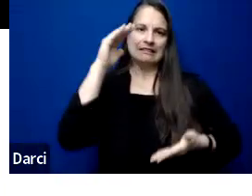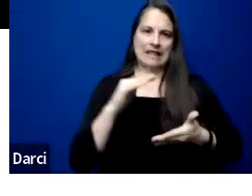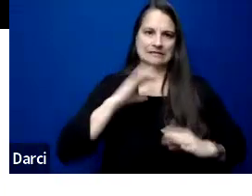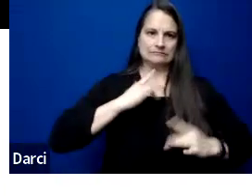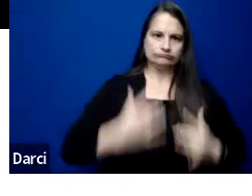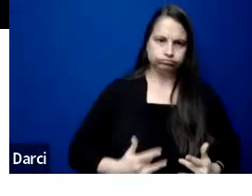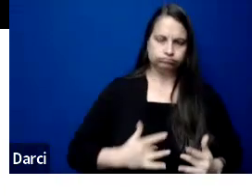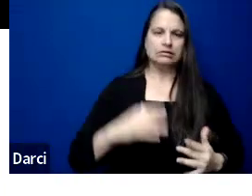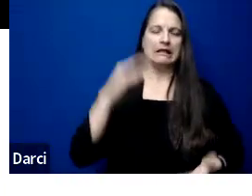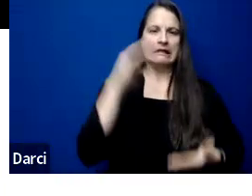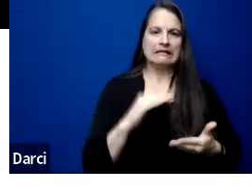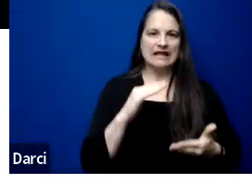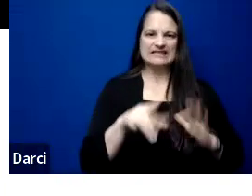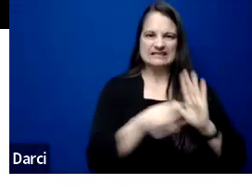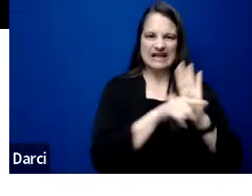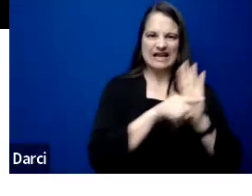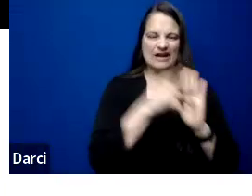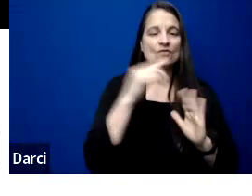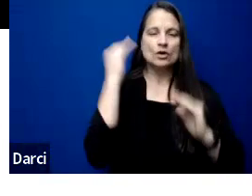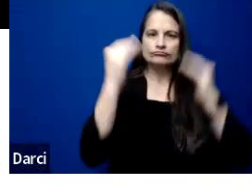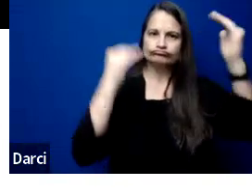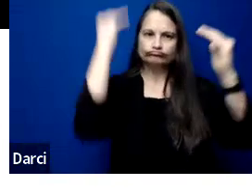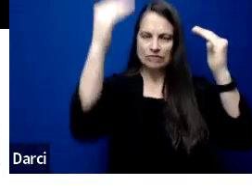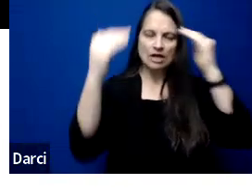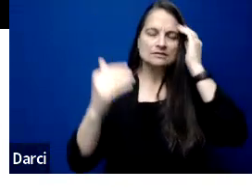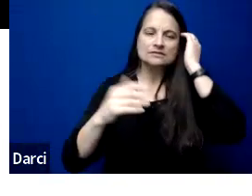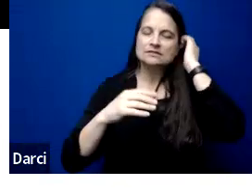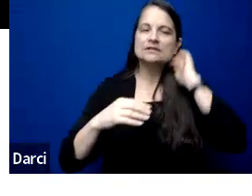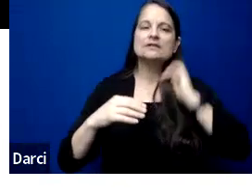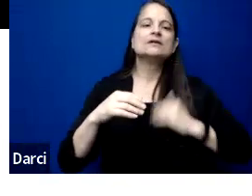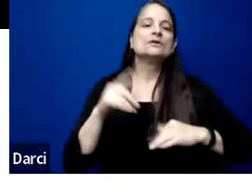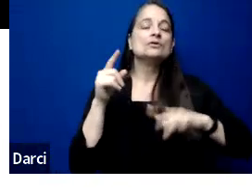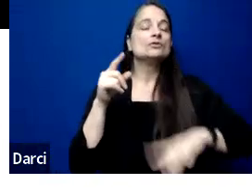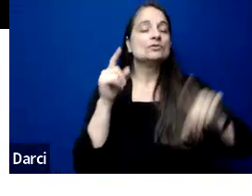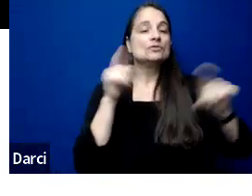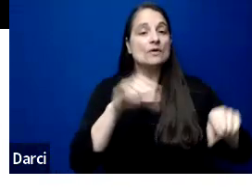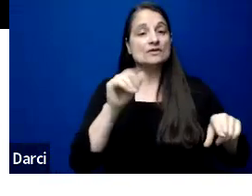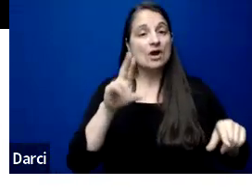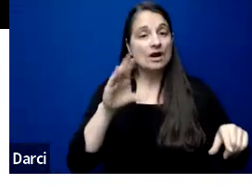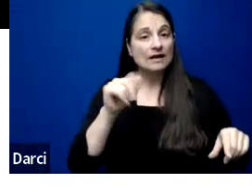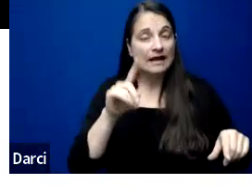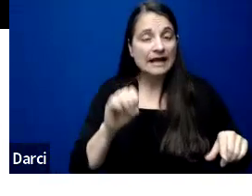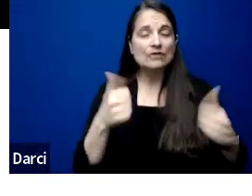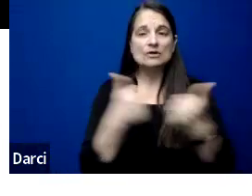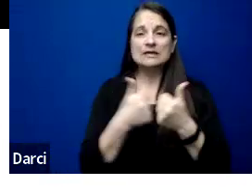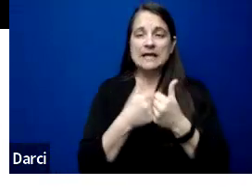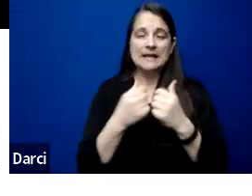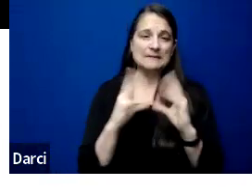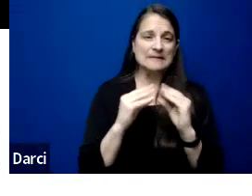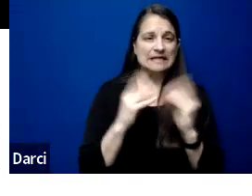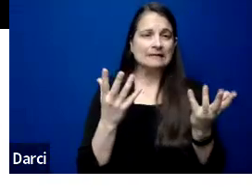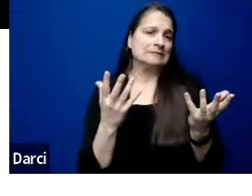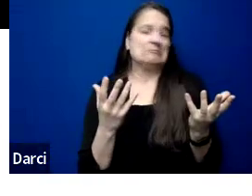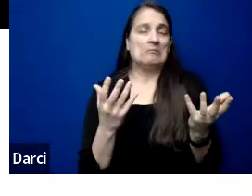effects amongst older adults. Going to an arcade or gaming meetup is really good for combating social isolation, but it's not always